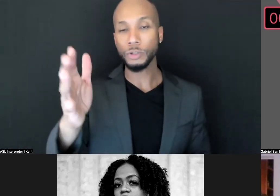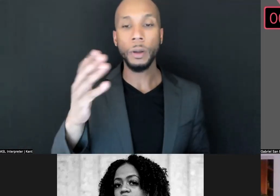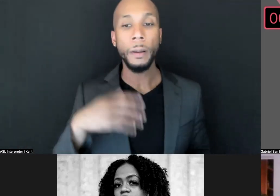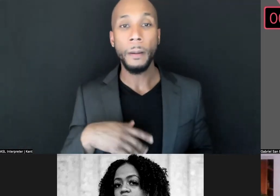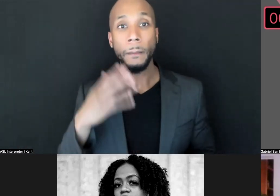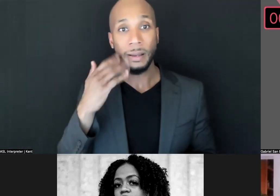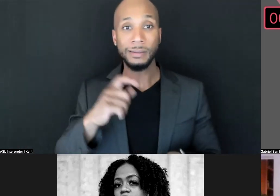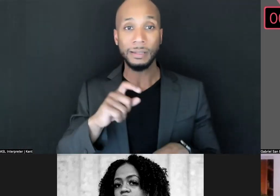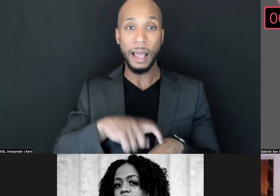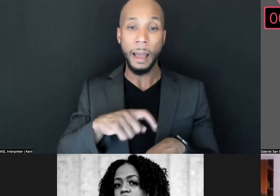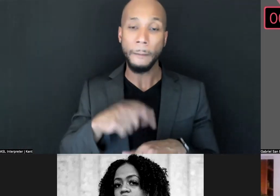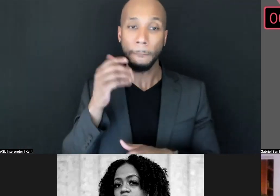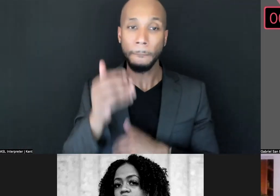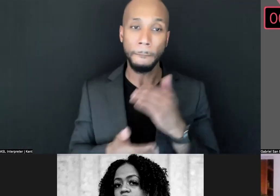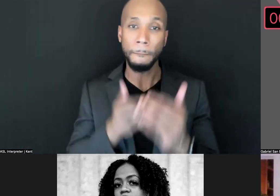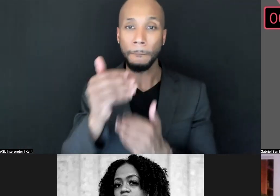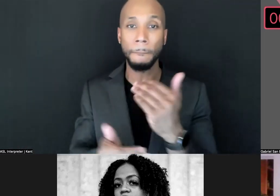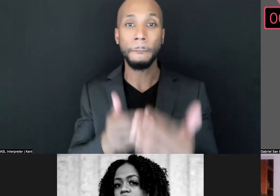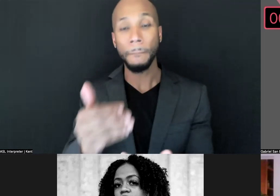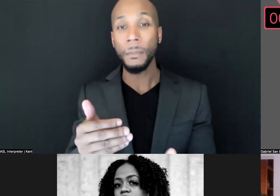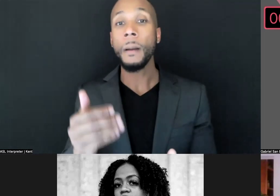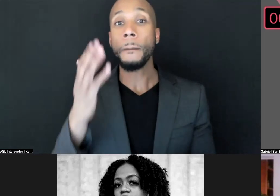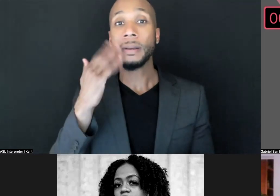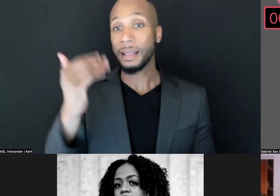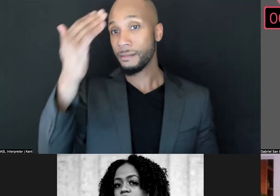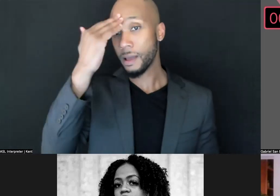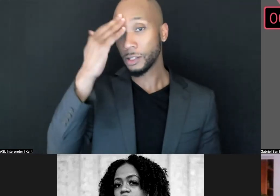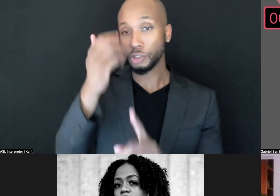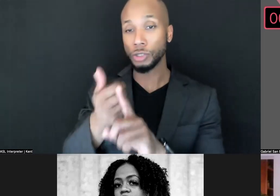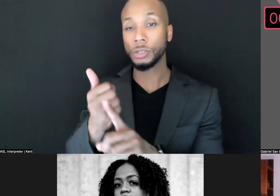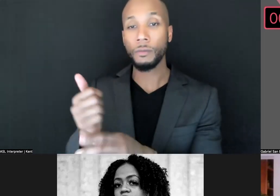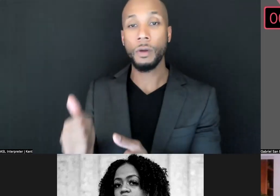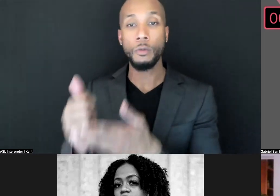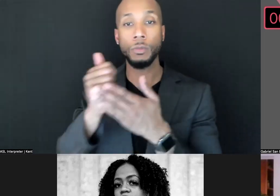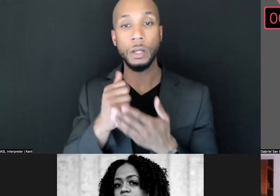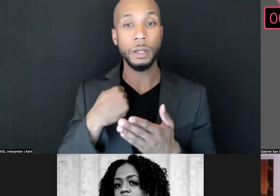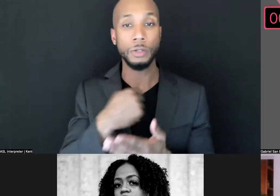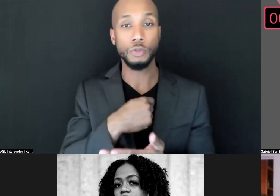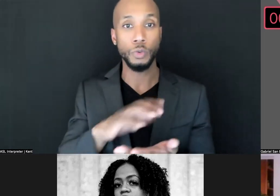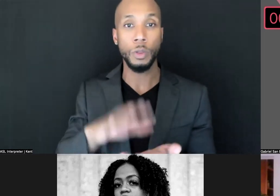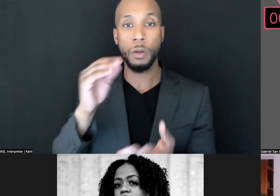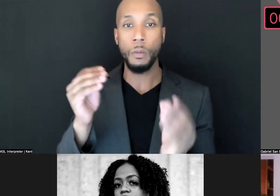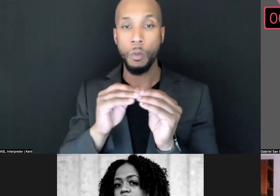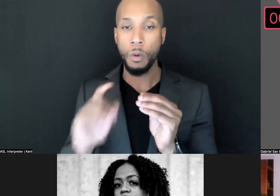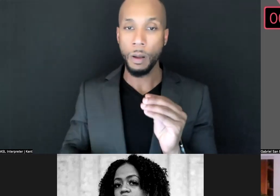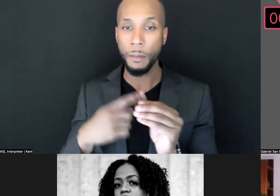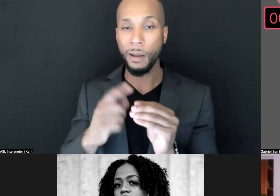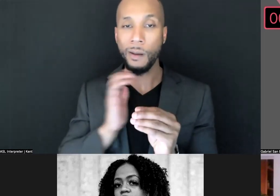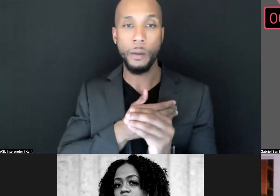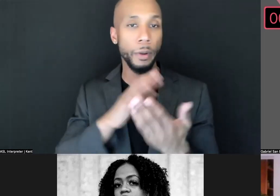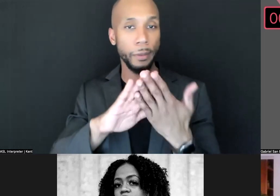as time goes on, because that knowledge helps us learn more and more about our